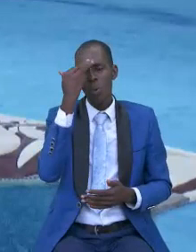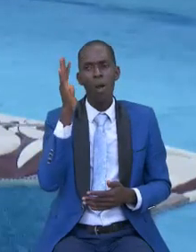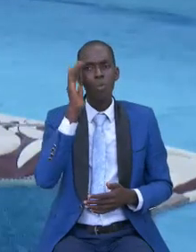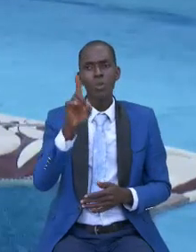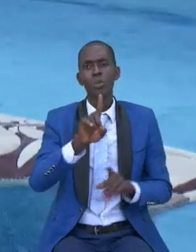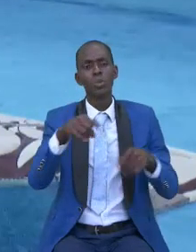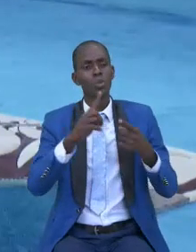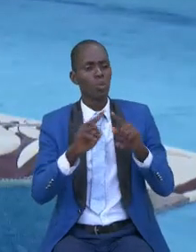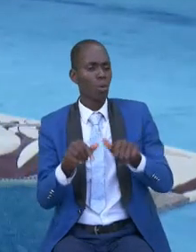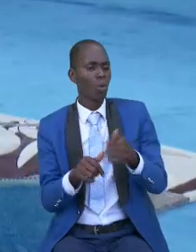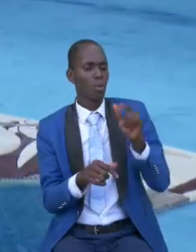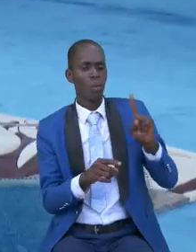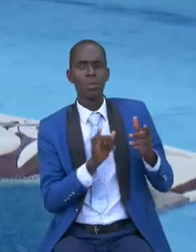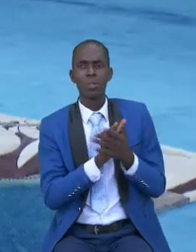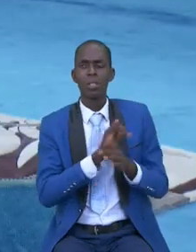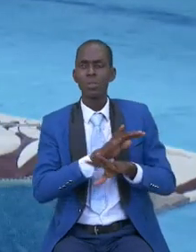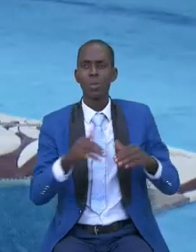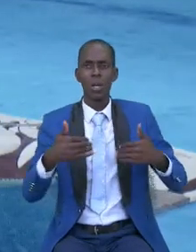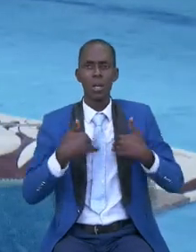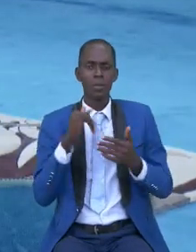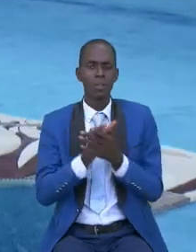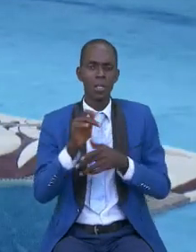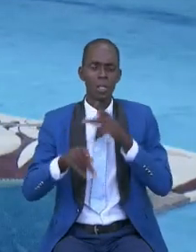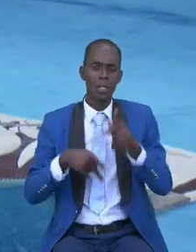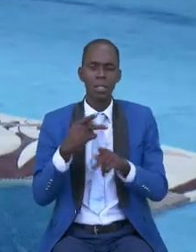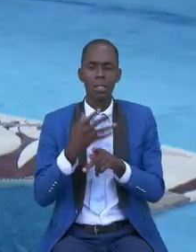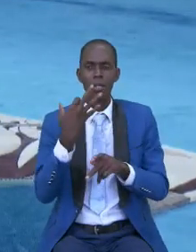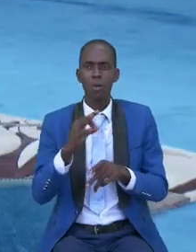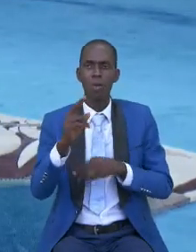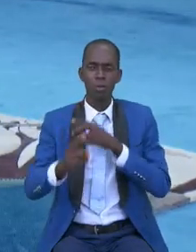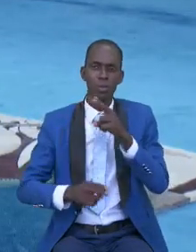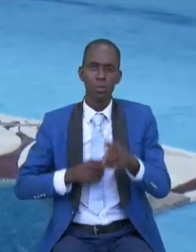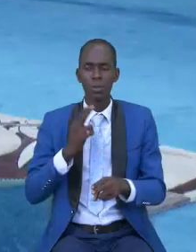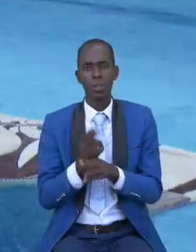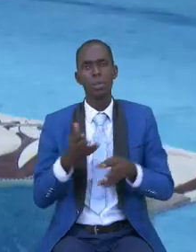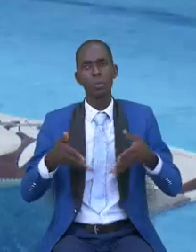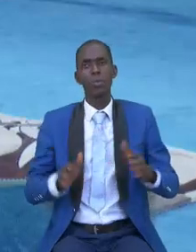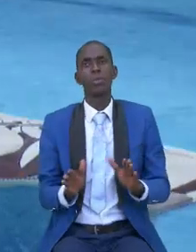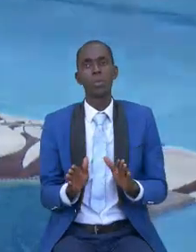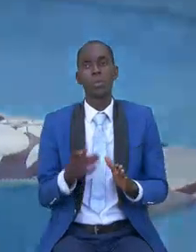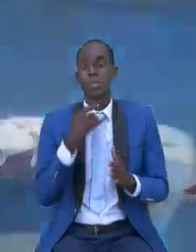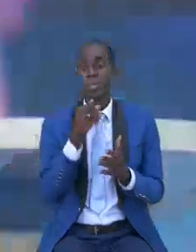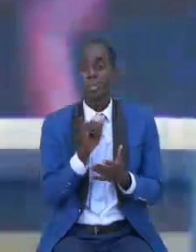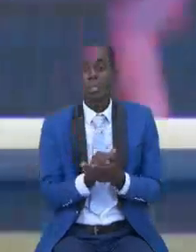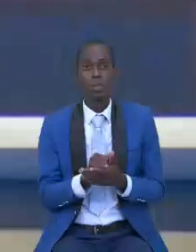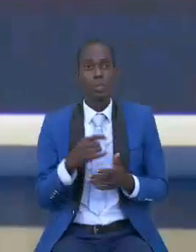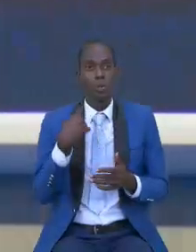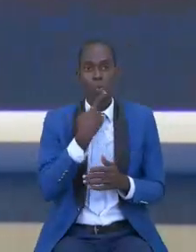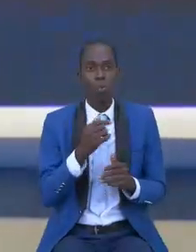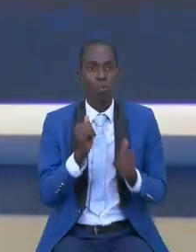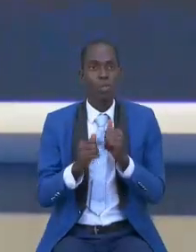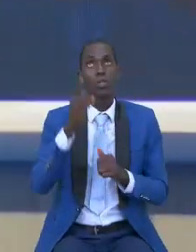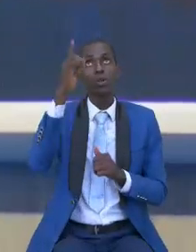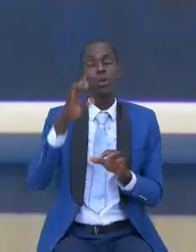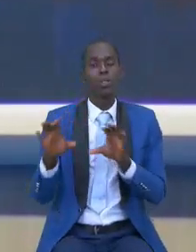that doesn't have that kind of universal approval? It says, which God did by